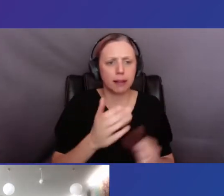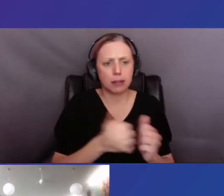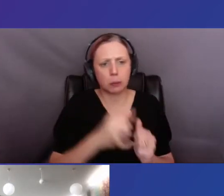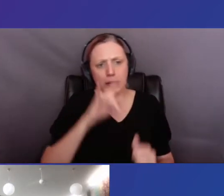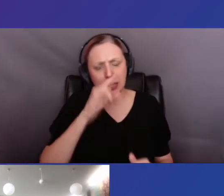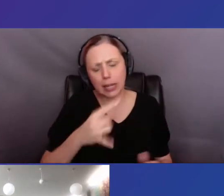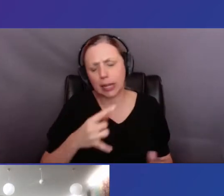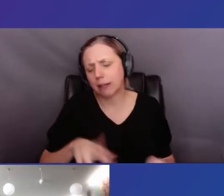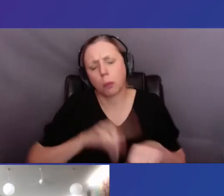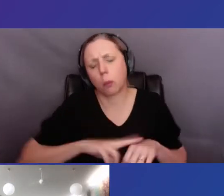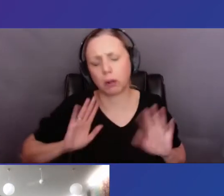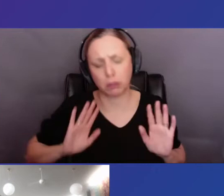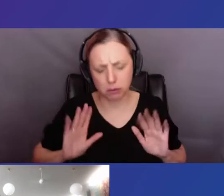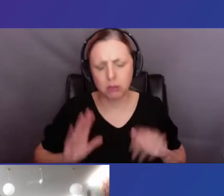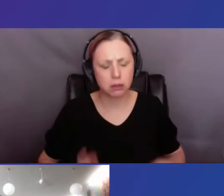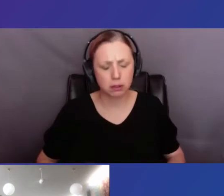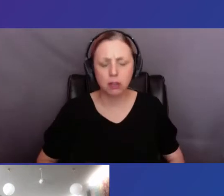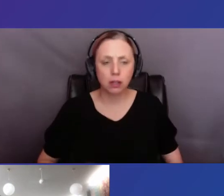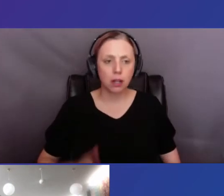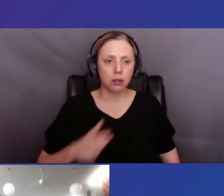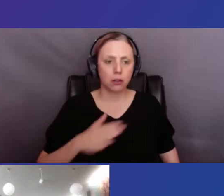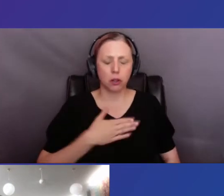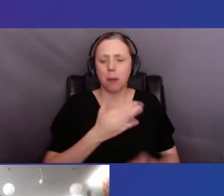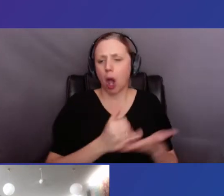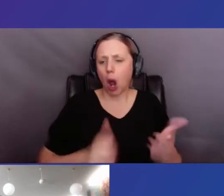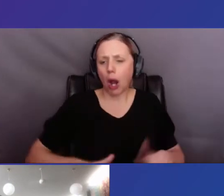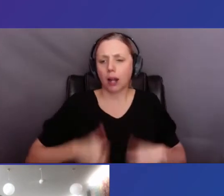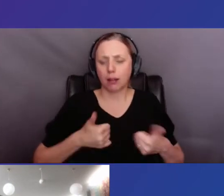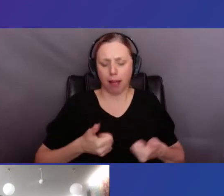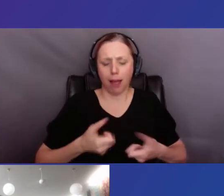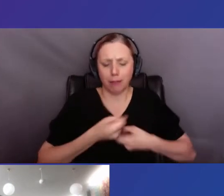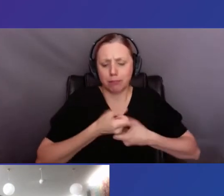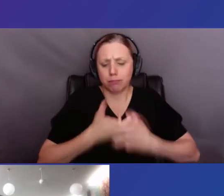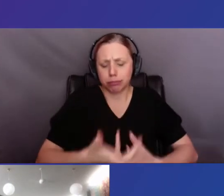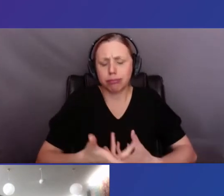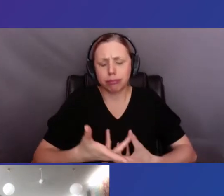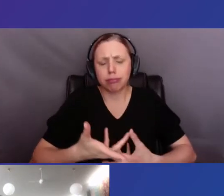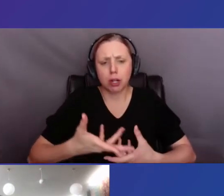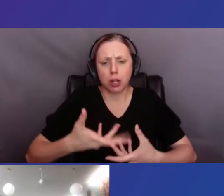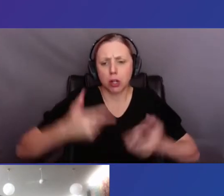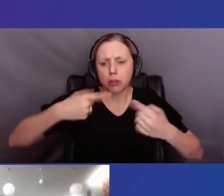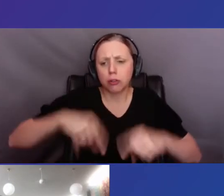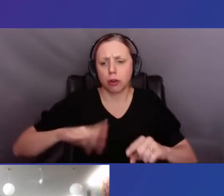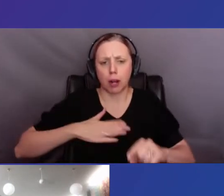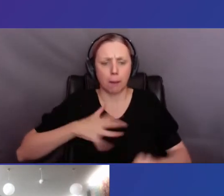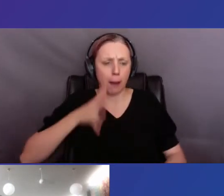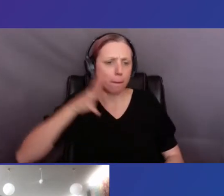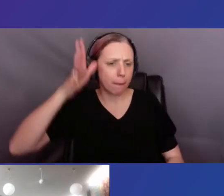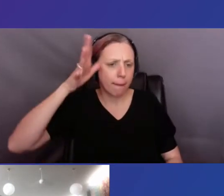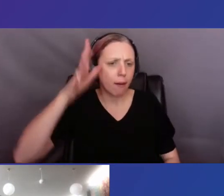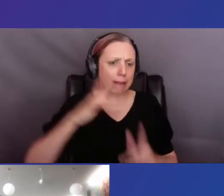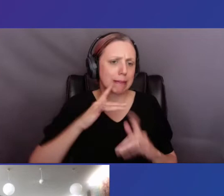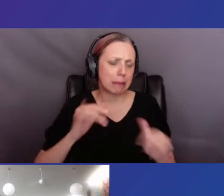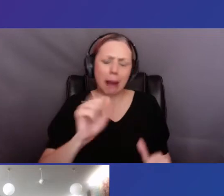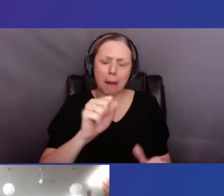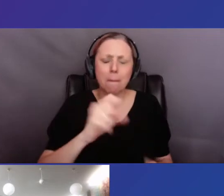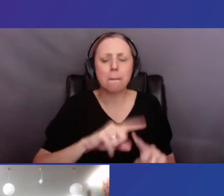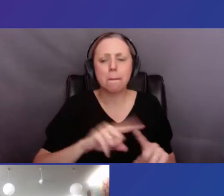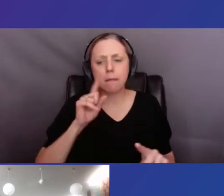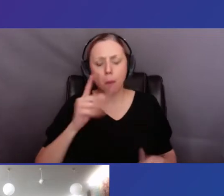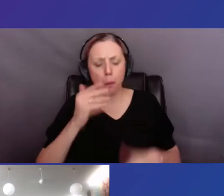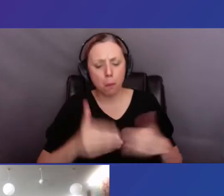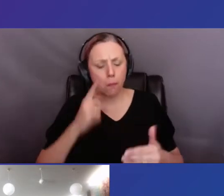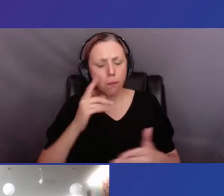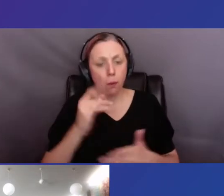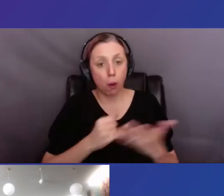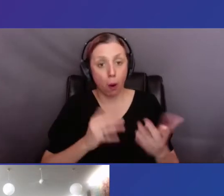my artistic life comes out in my parenting. But in terms of really making progress in art making, figuring out